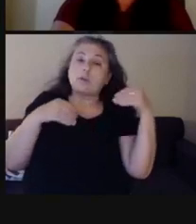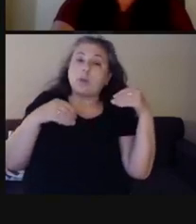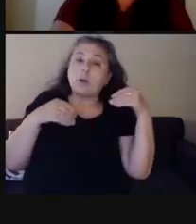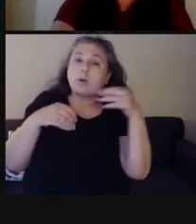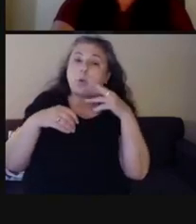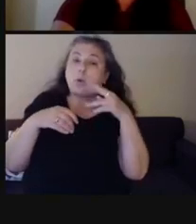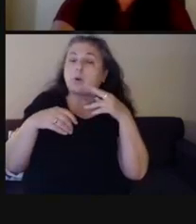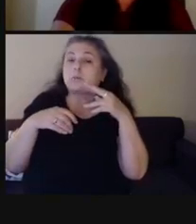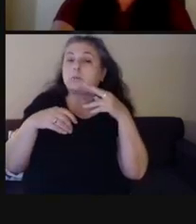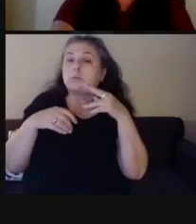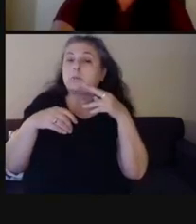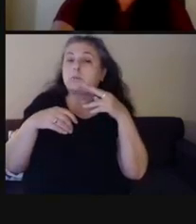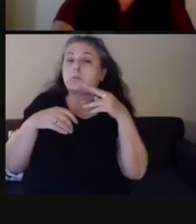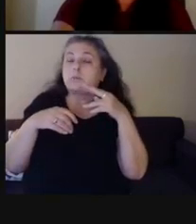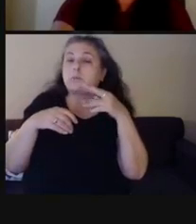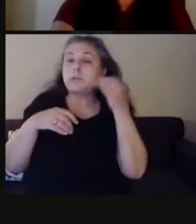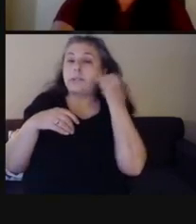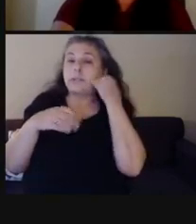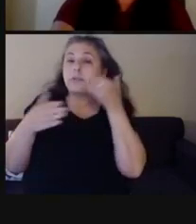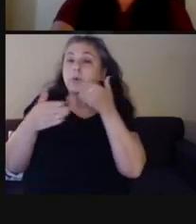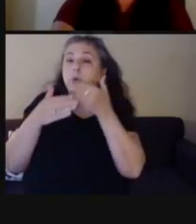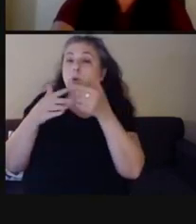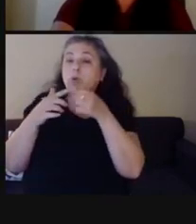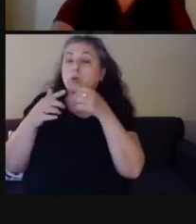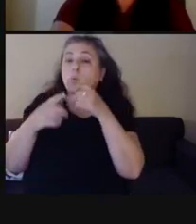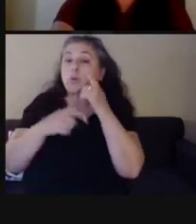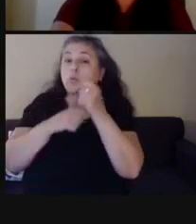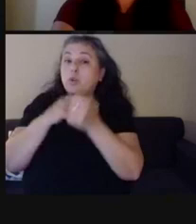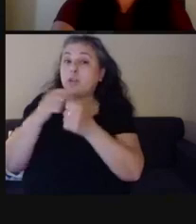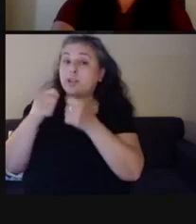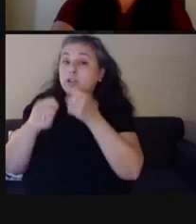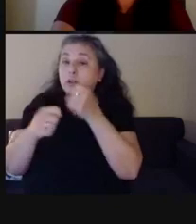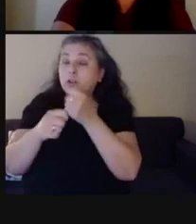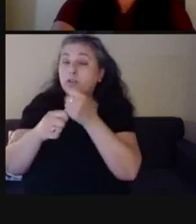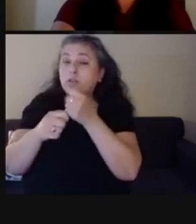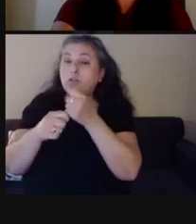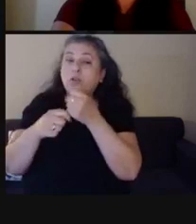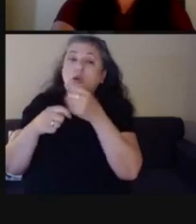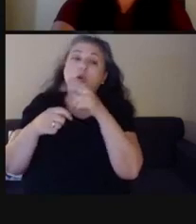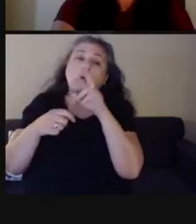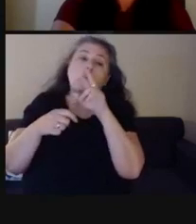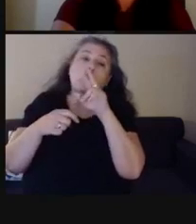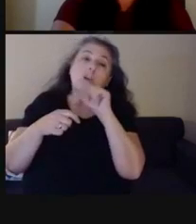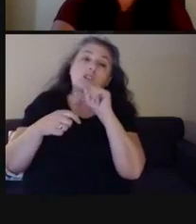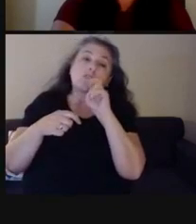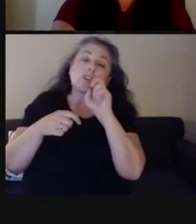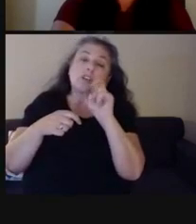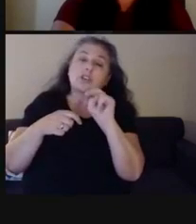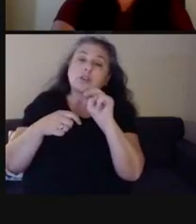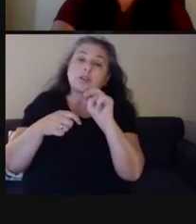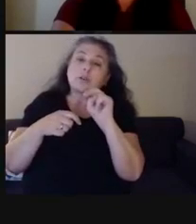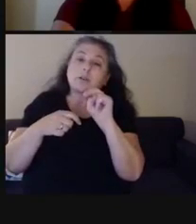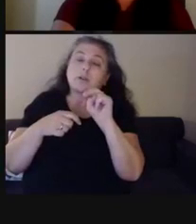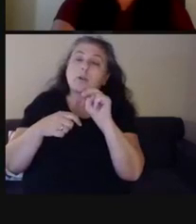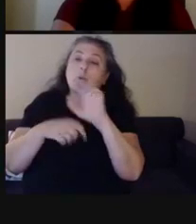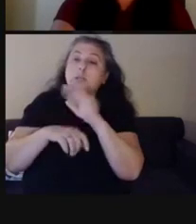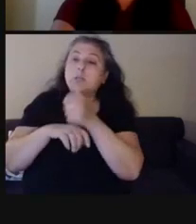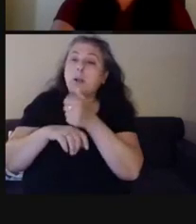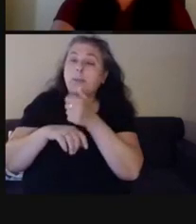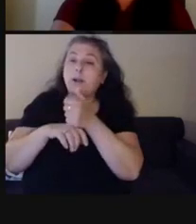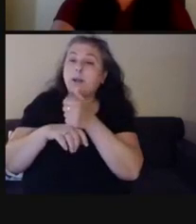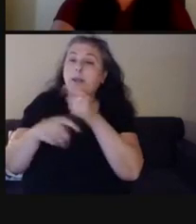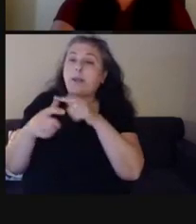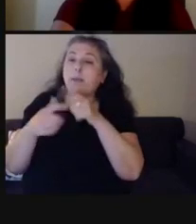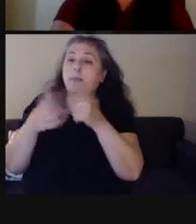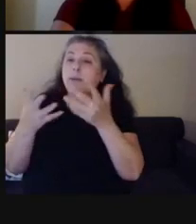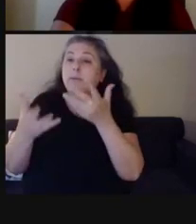or if you're close to a traditional reservation or settlement, then you